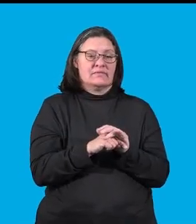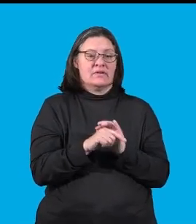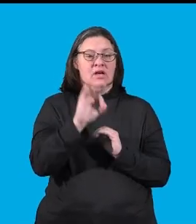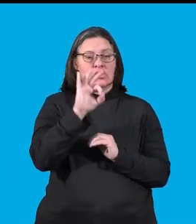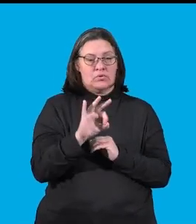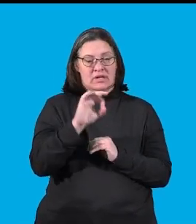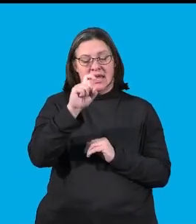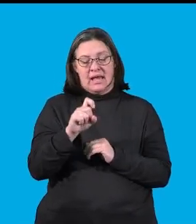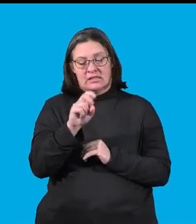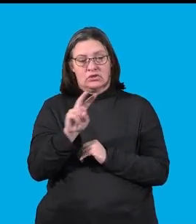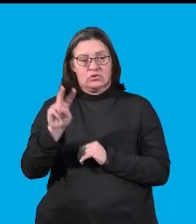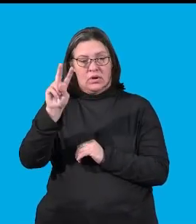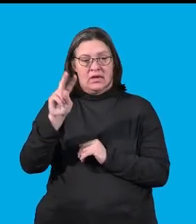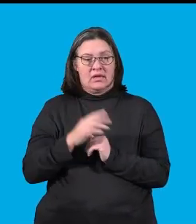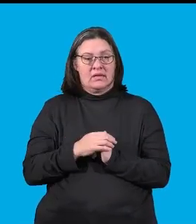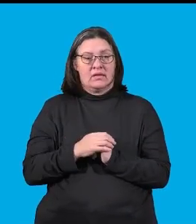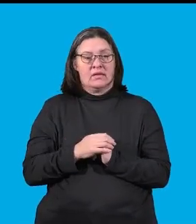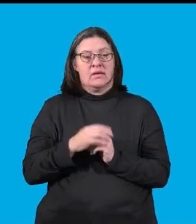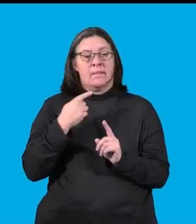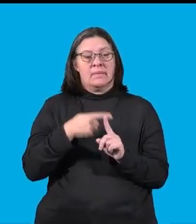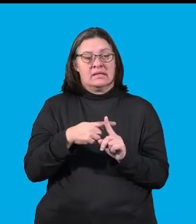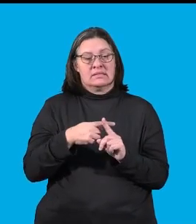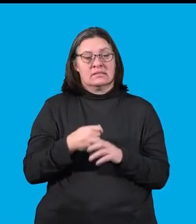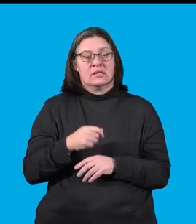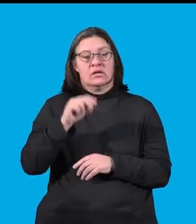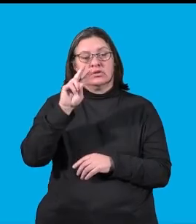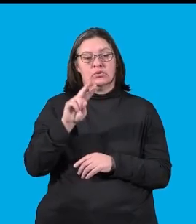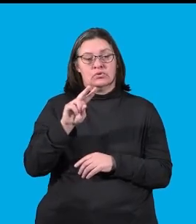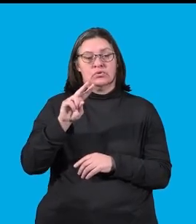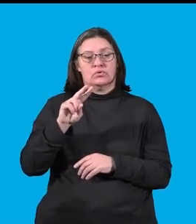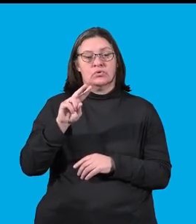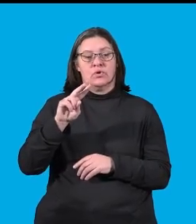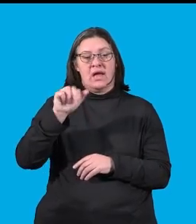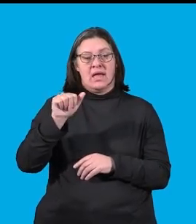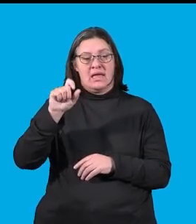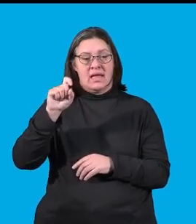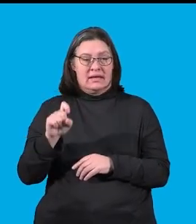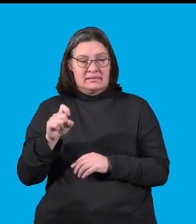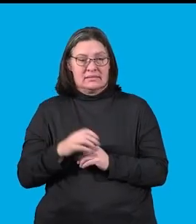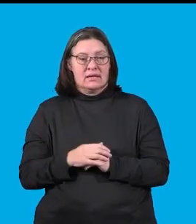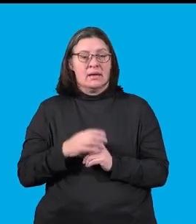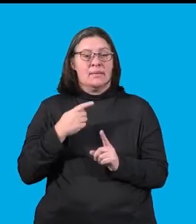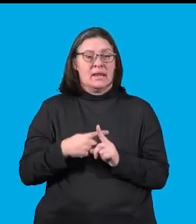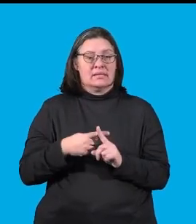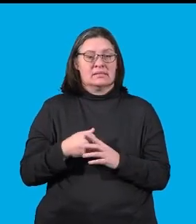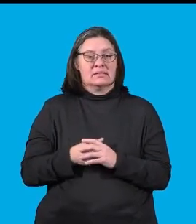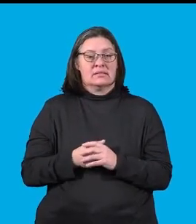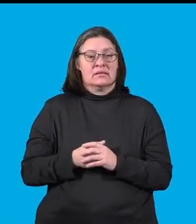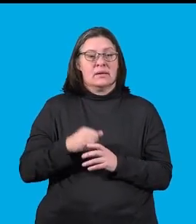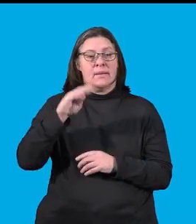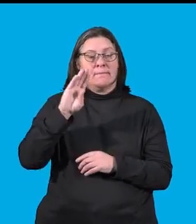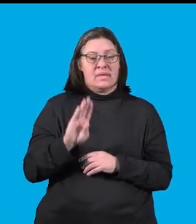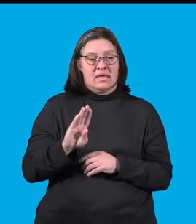negative 3x squared plus 2ax